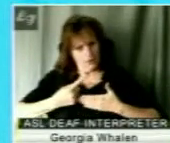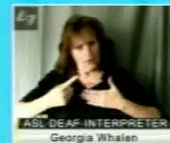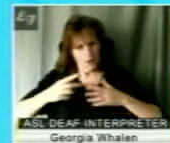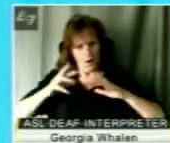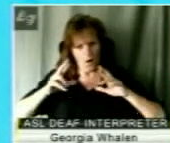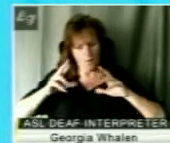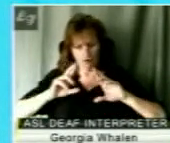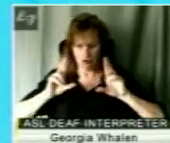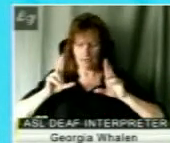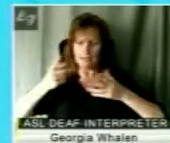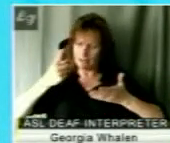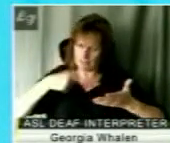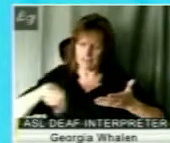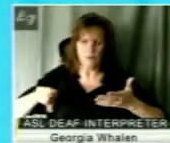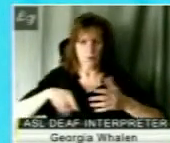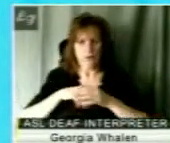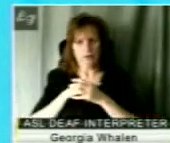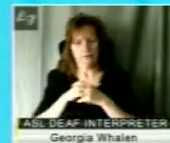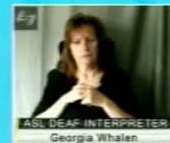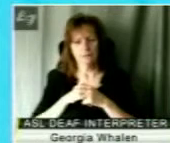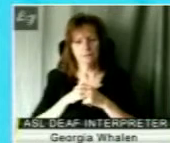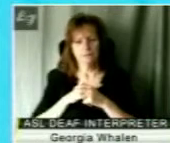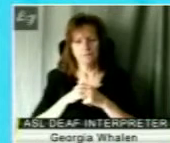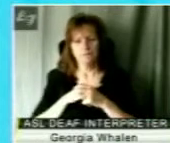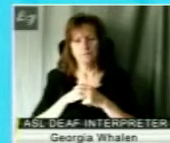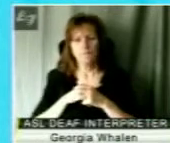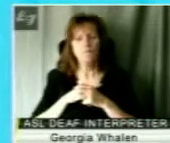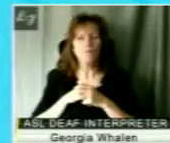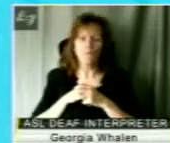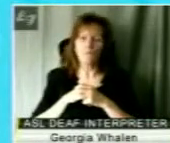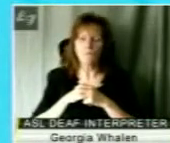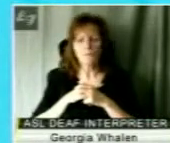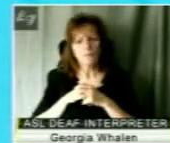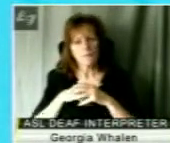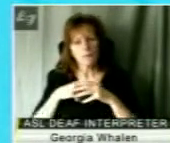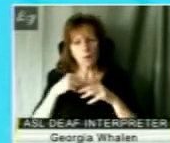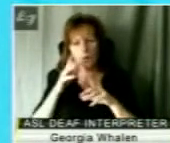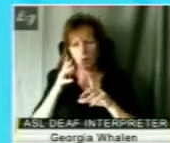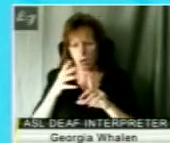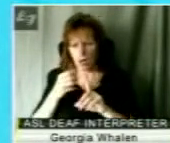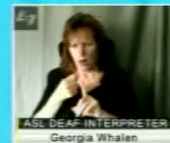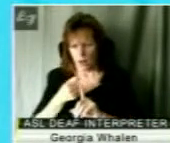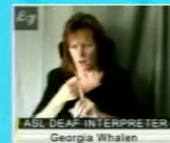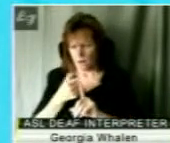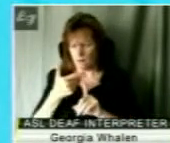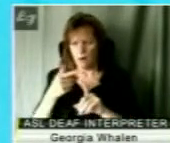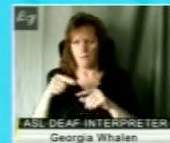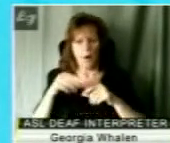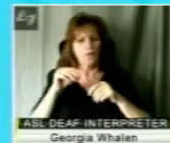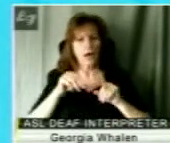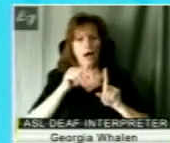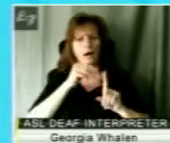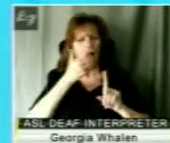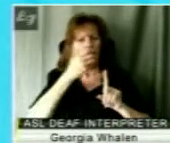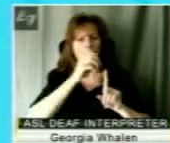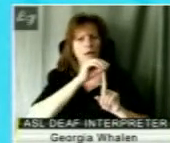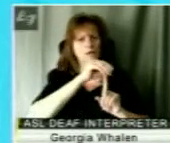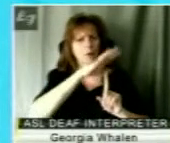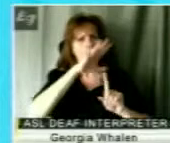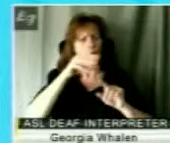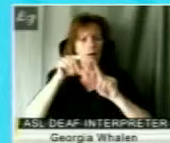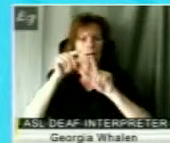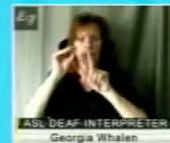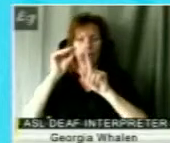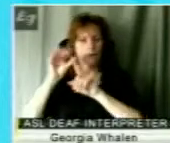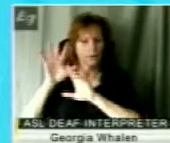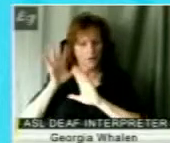next week. I would say I'm just going to come back to your point about hotspots. We've looked at that thoroughly, and of course you want to see